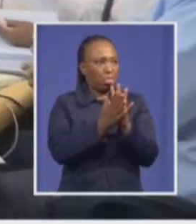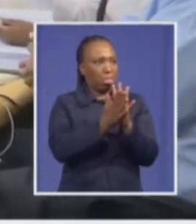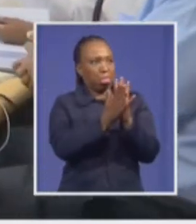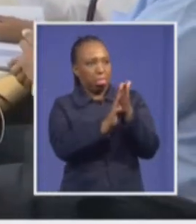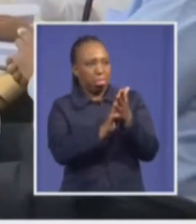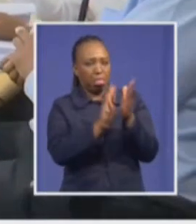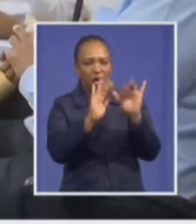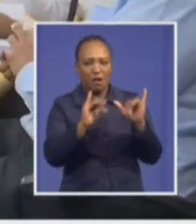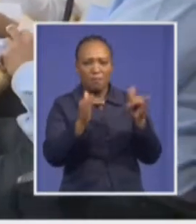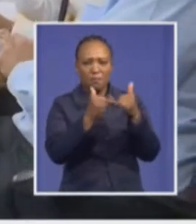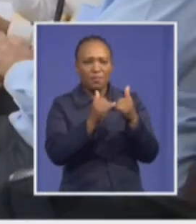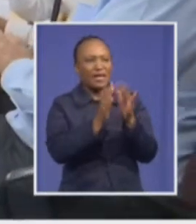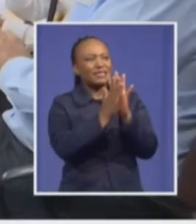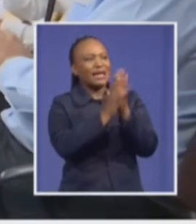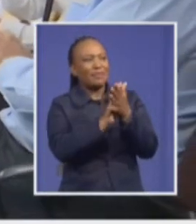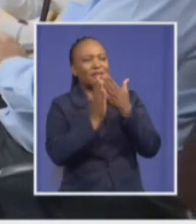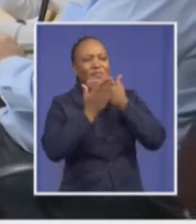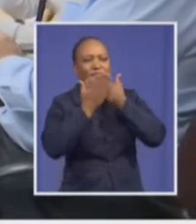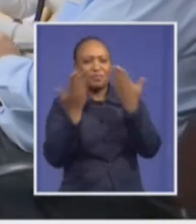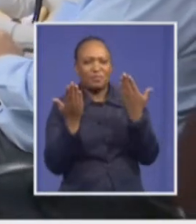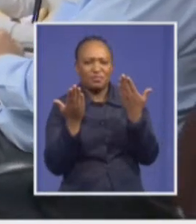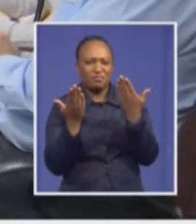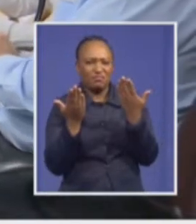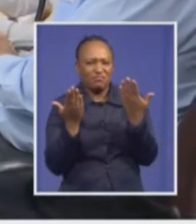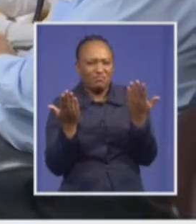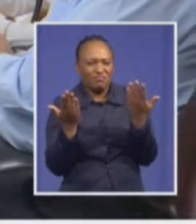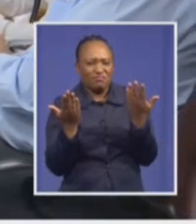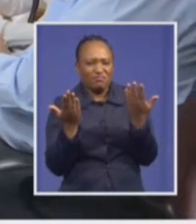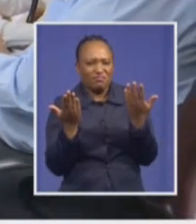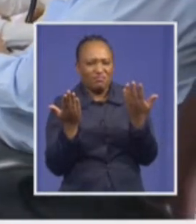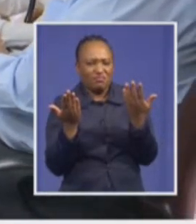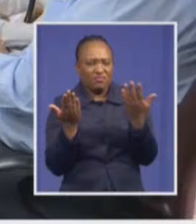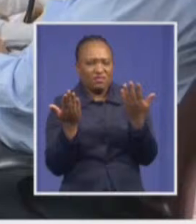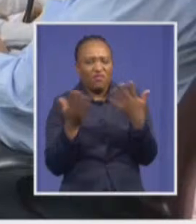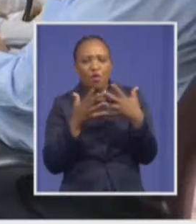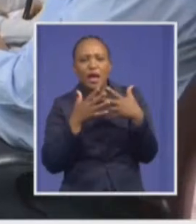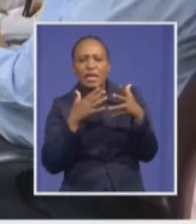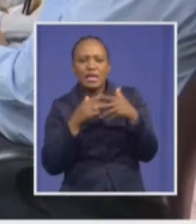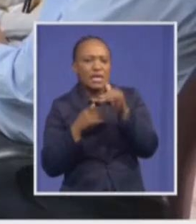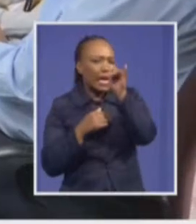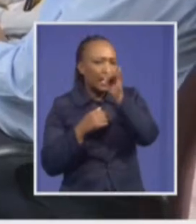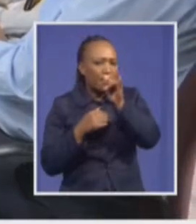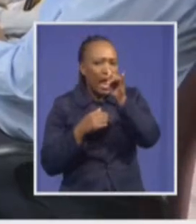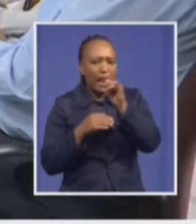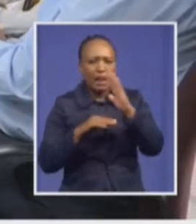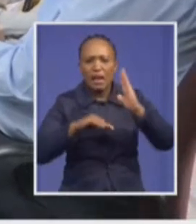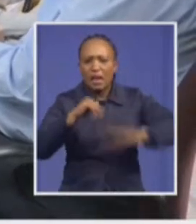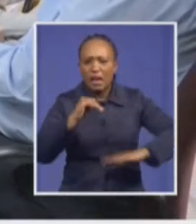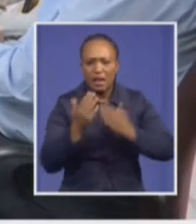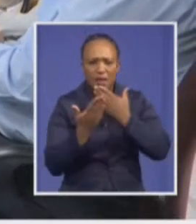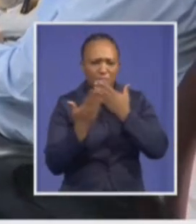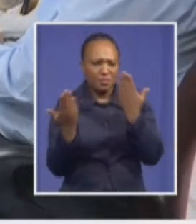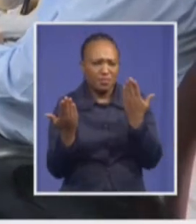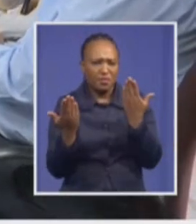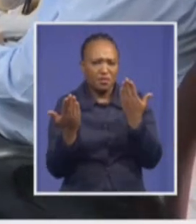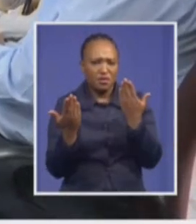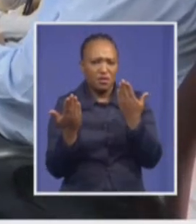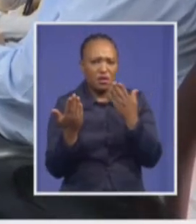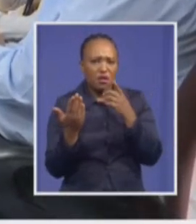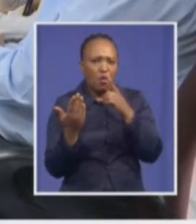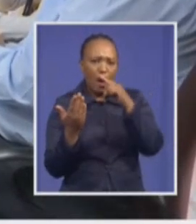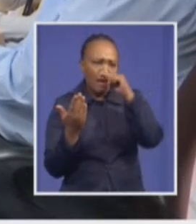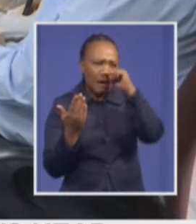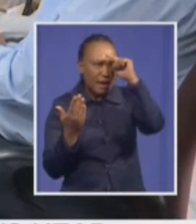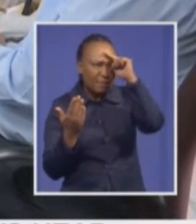in jeopardy of any criminal sanction, when your reputation is not in jeopardy? That's not my